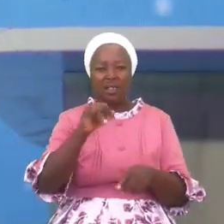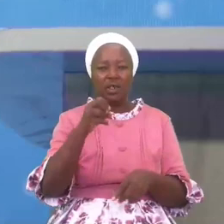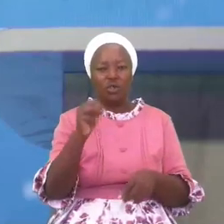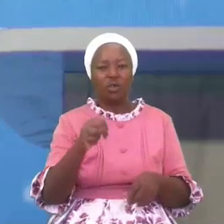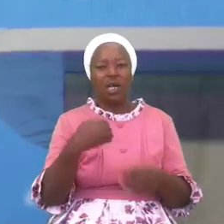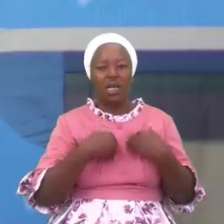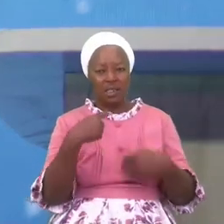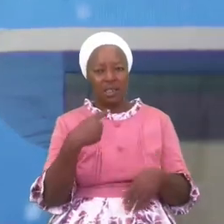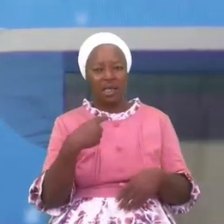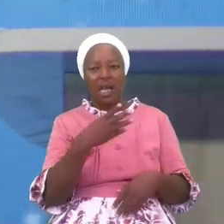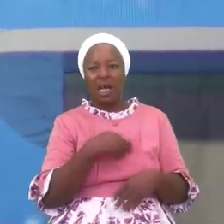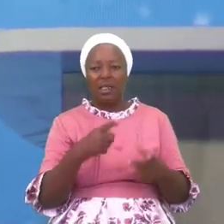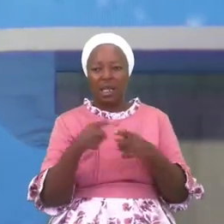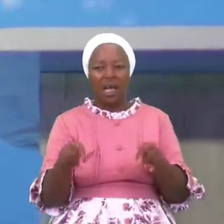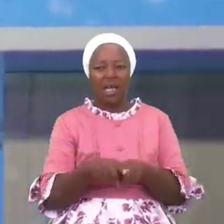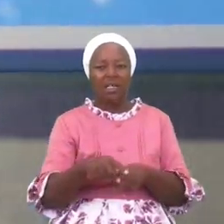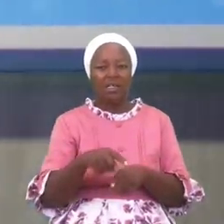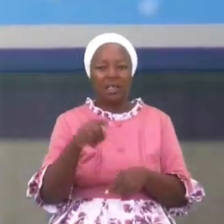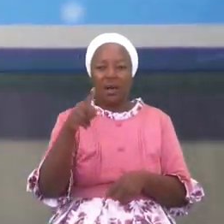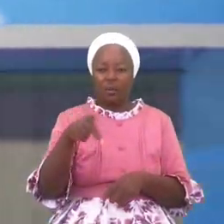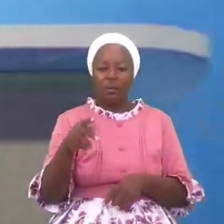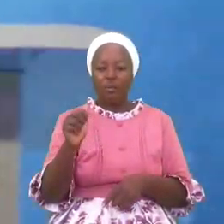saying, and then he tells us in